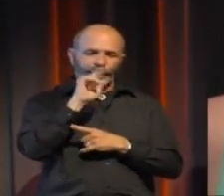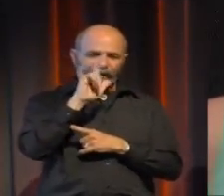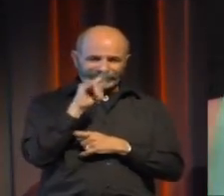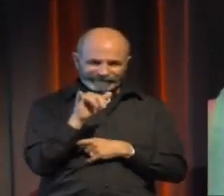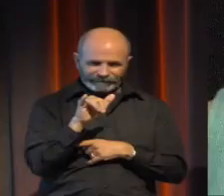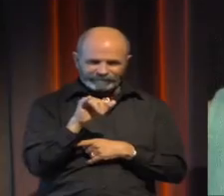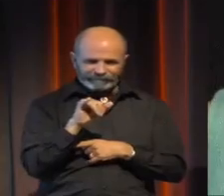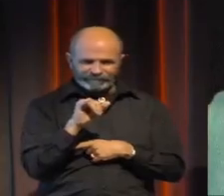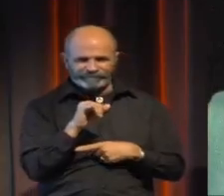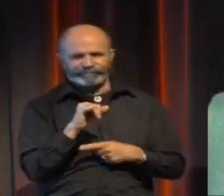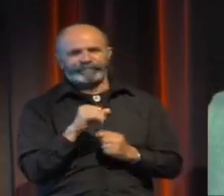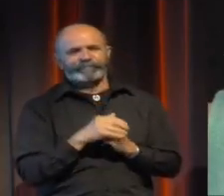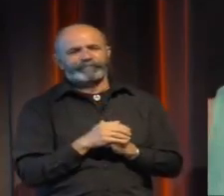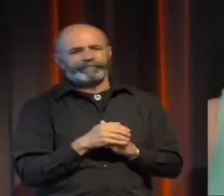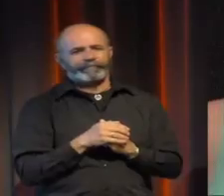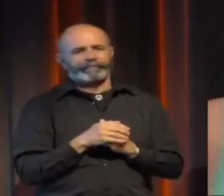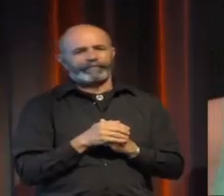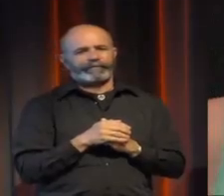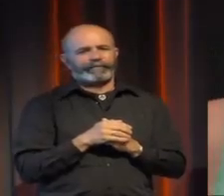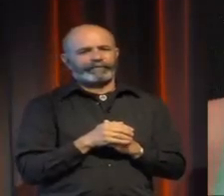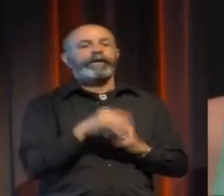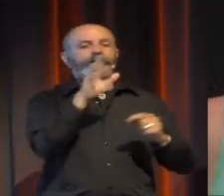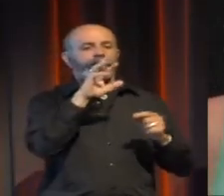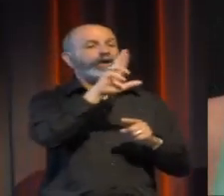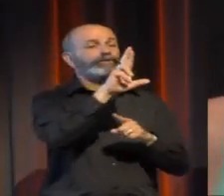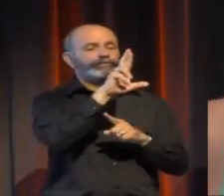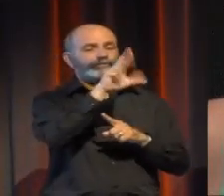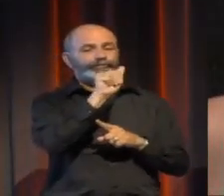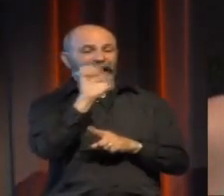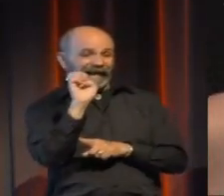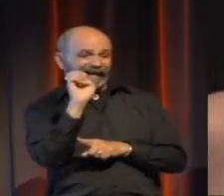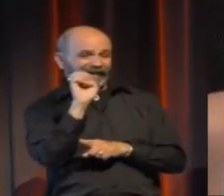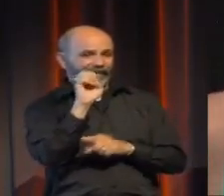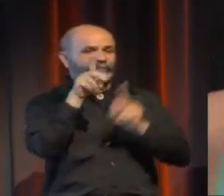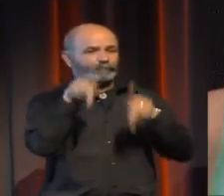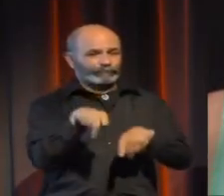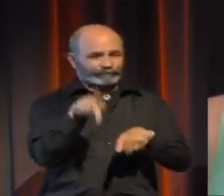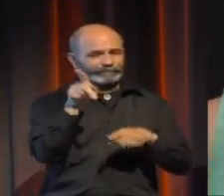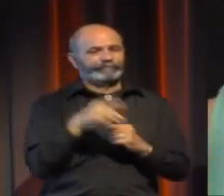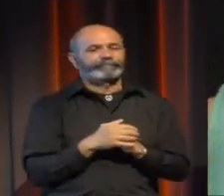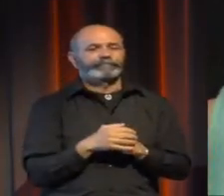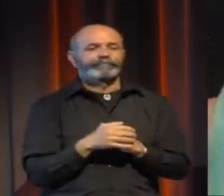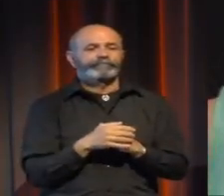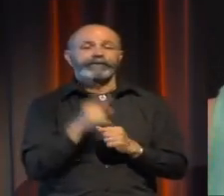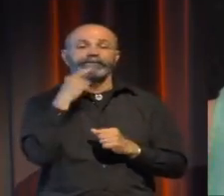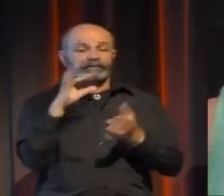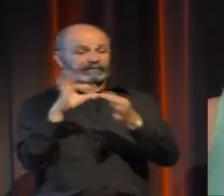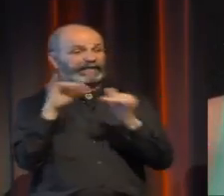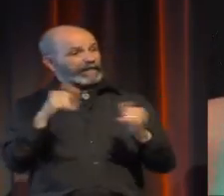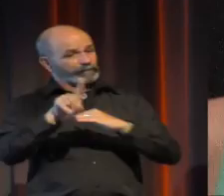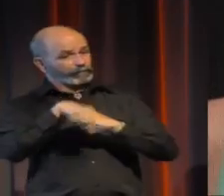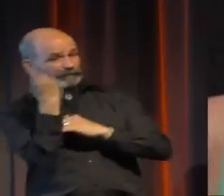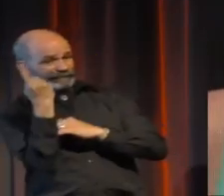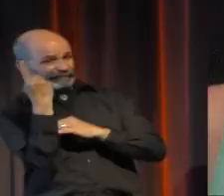at least university. Today, people are coming out in high school, if not grade school.